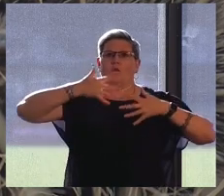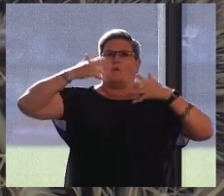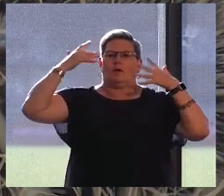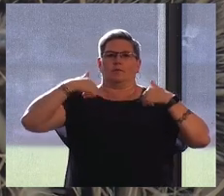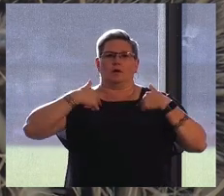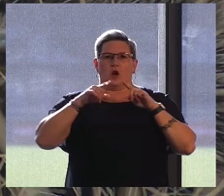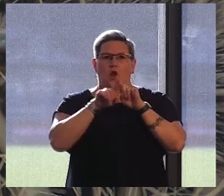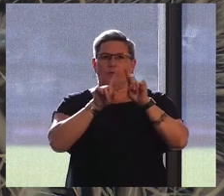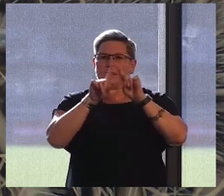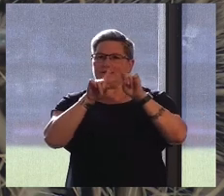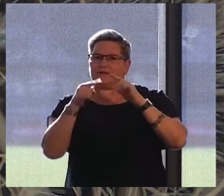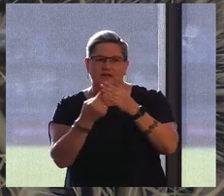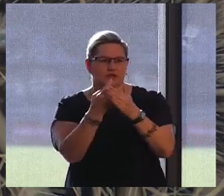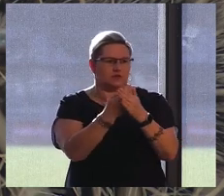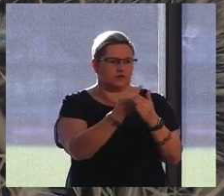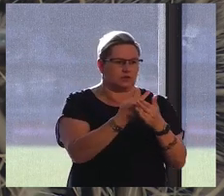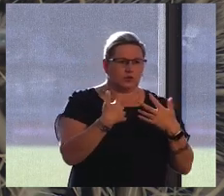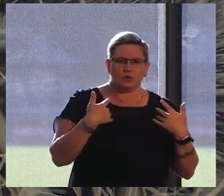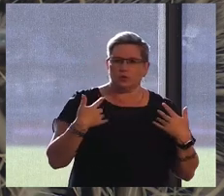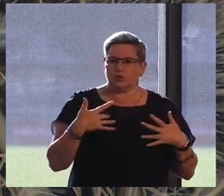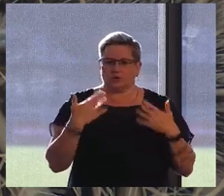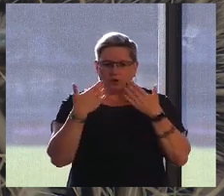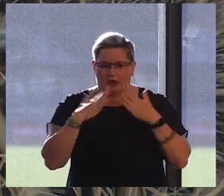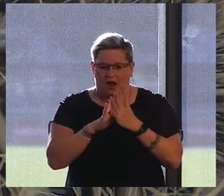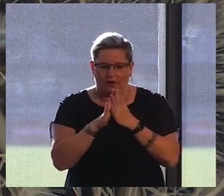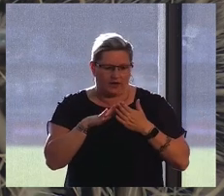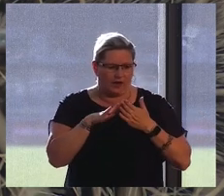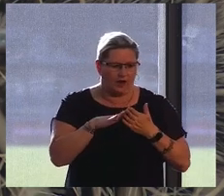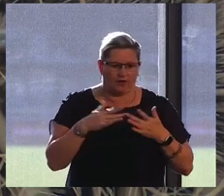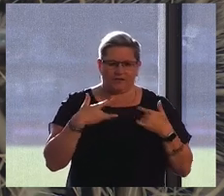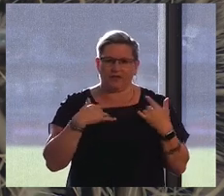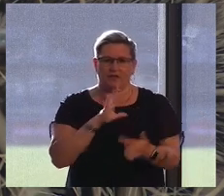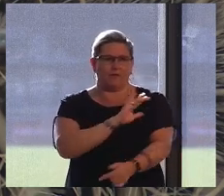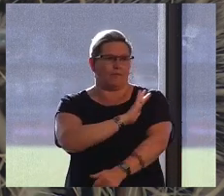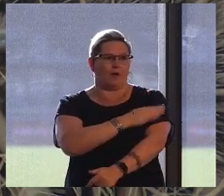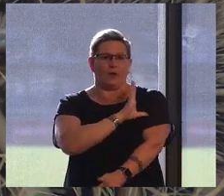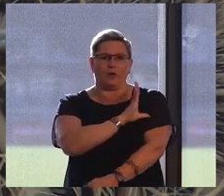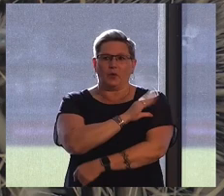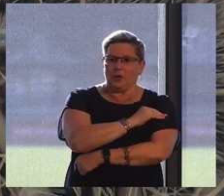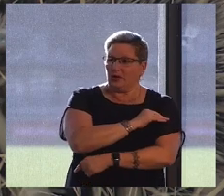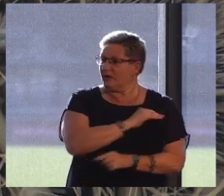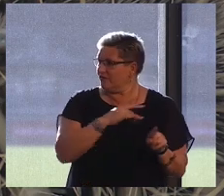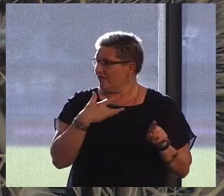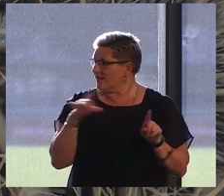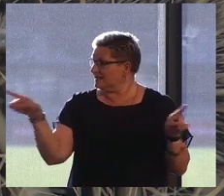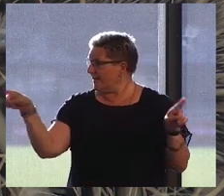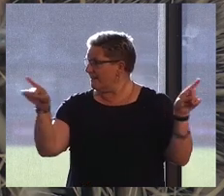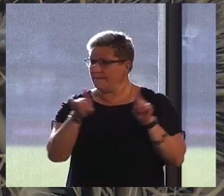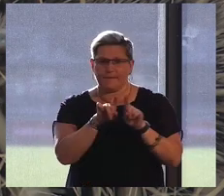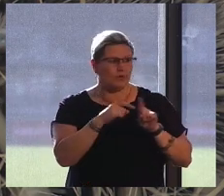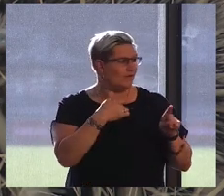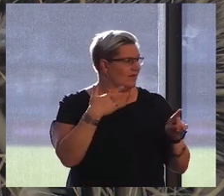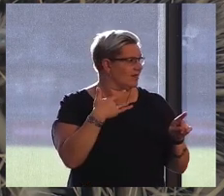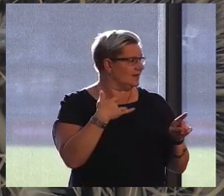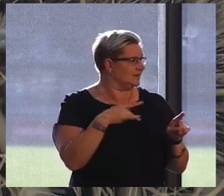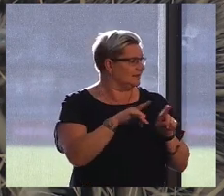these issues and not knowing where to start. Has anyone ever had that feeling of just powerlessness in the face of all of what we're facing? A few